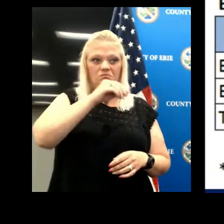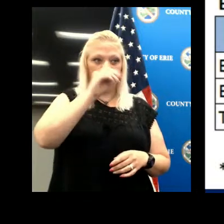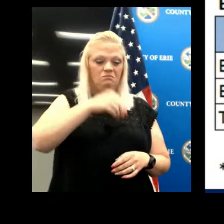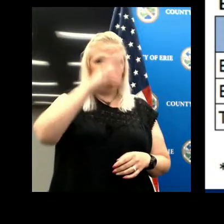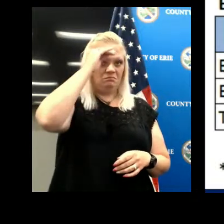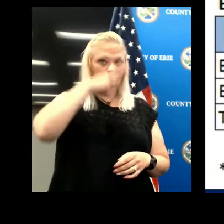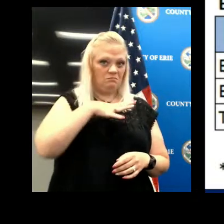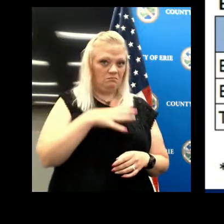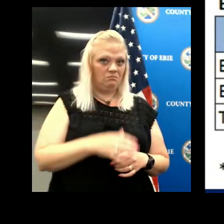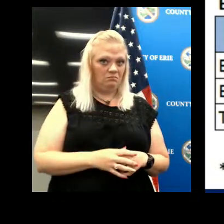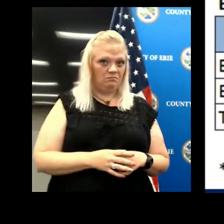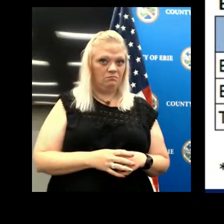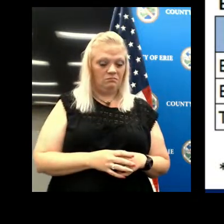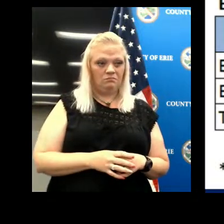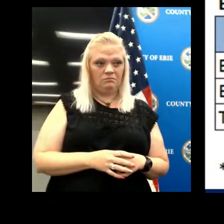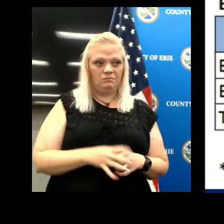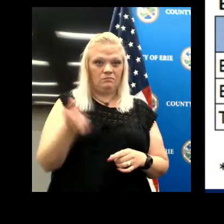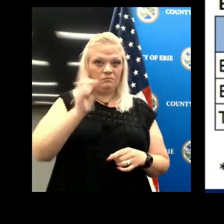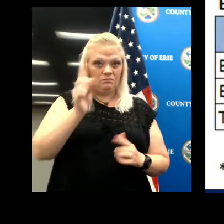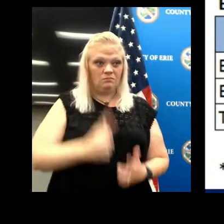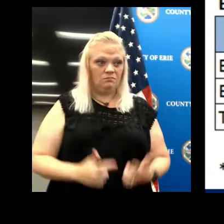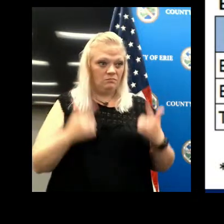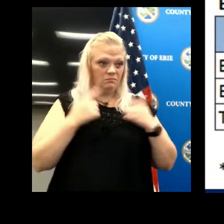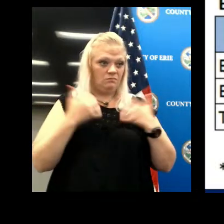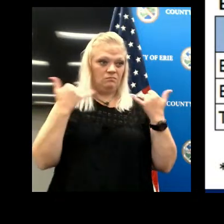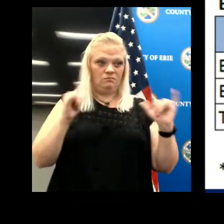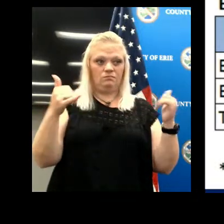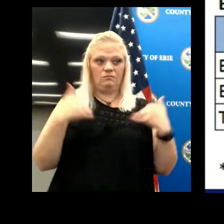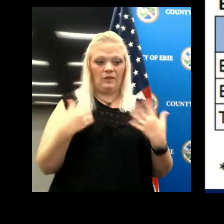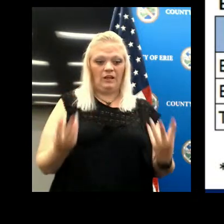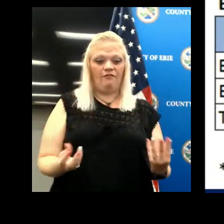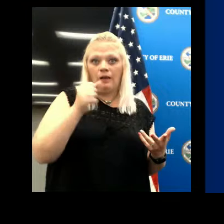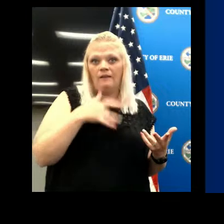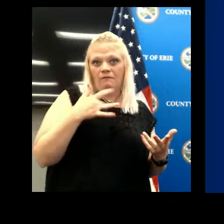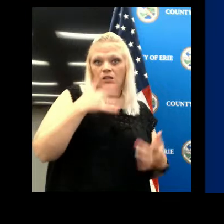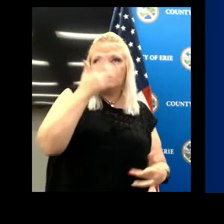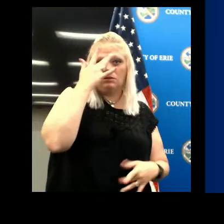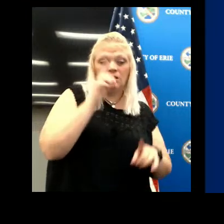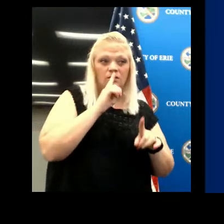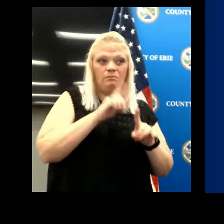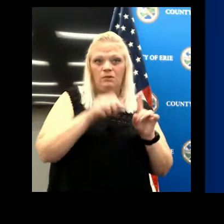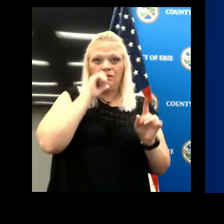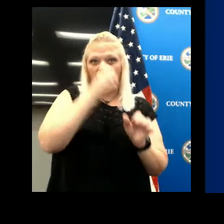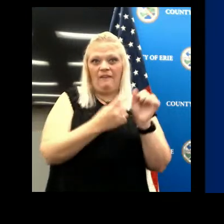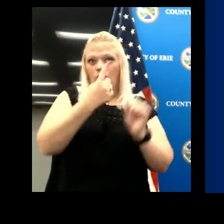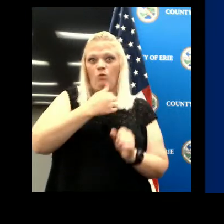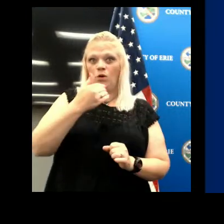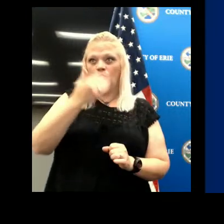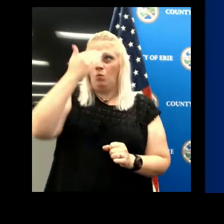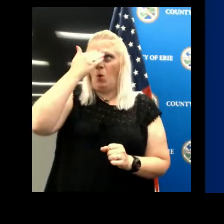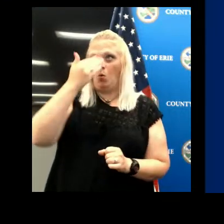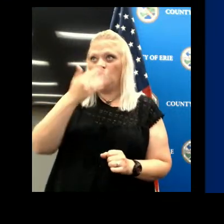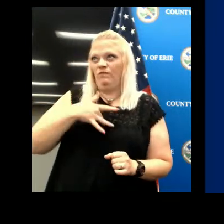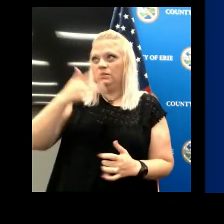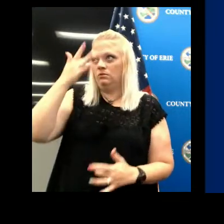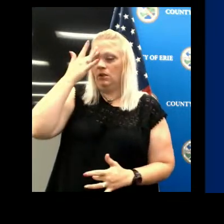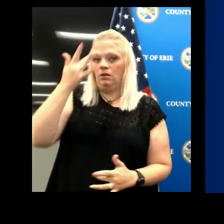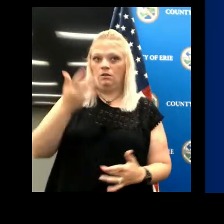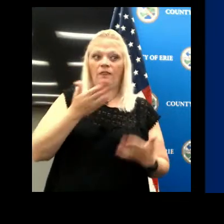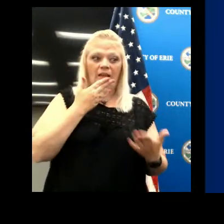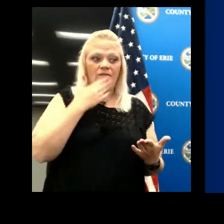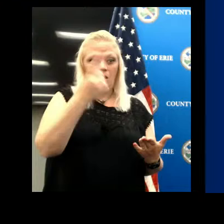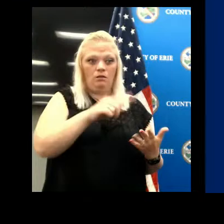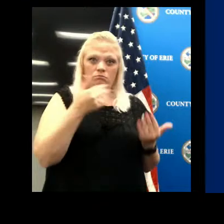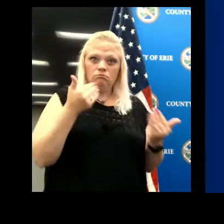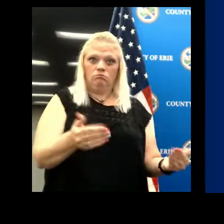male. And when it comes to where they live, we still have a greater preponderance of individuals. One of them knows they're sick. Thankfully, those individuals are getting